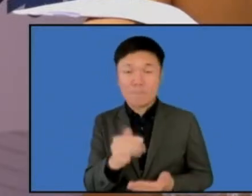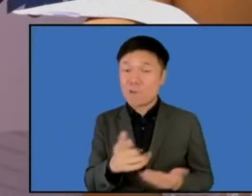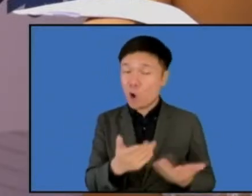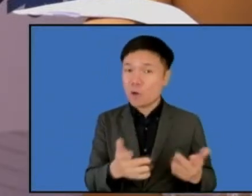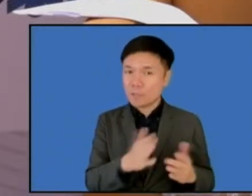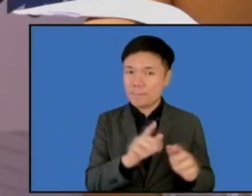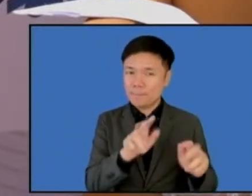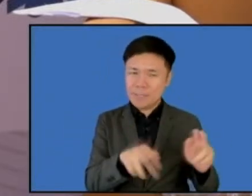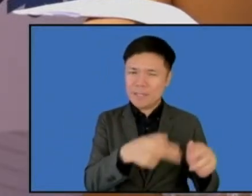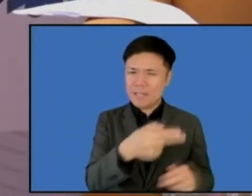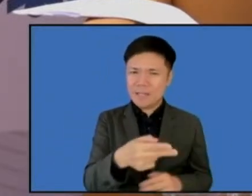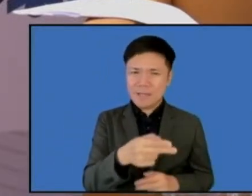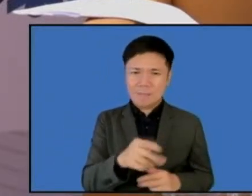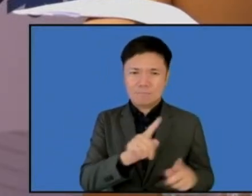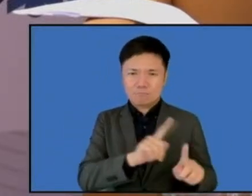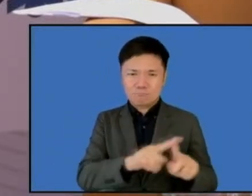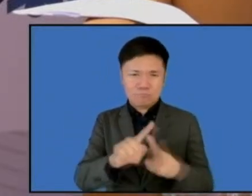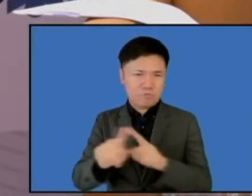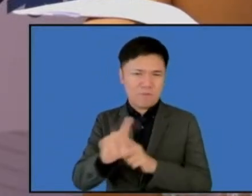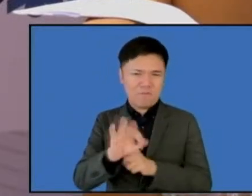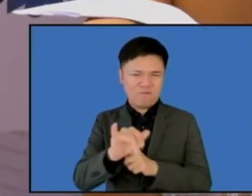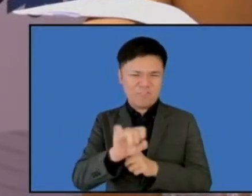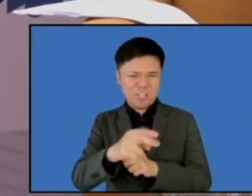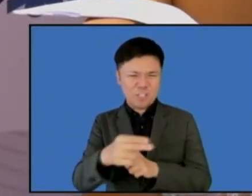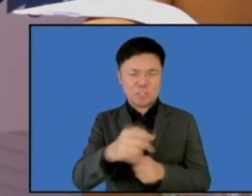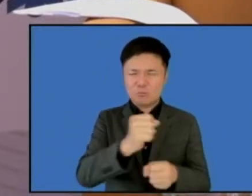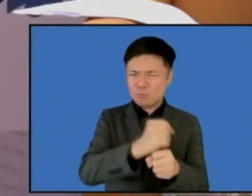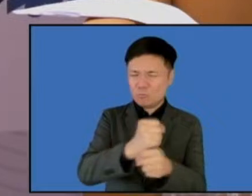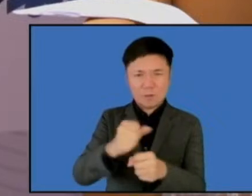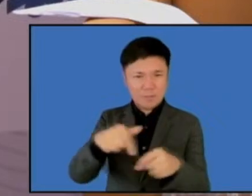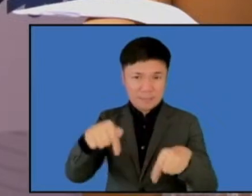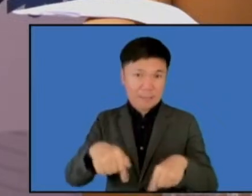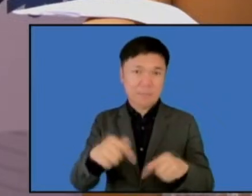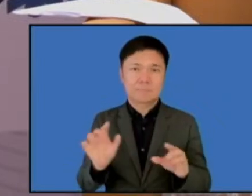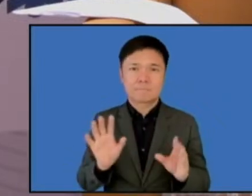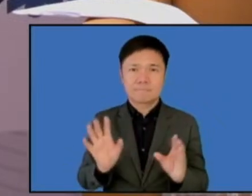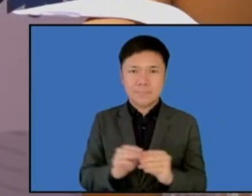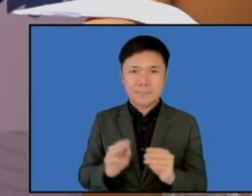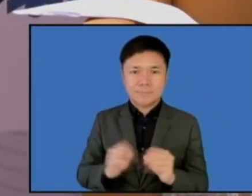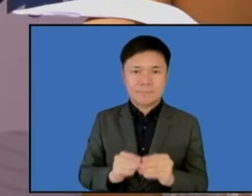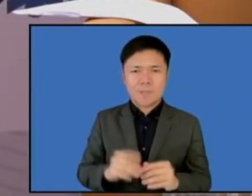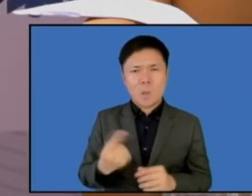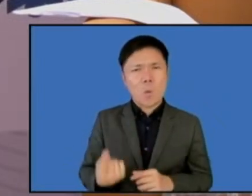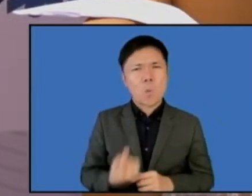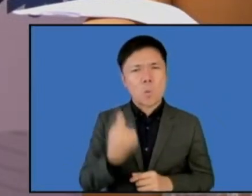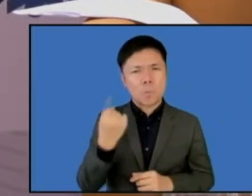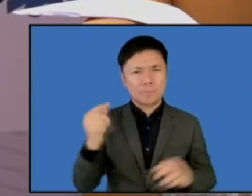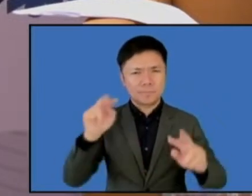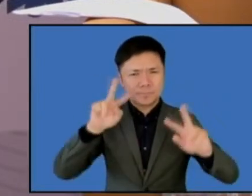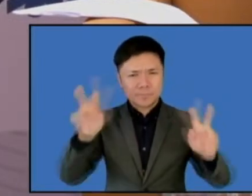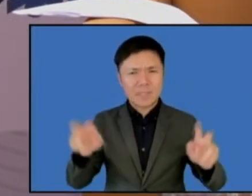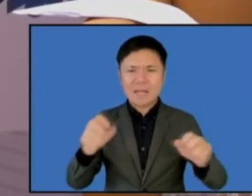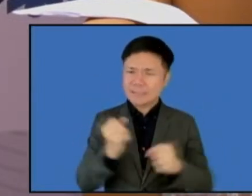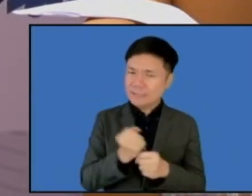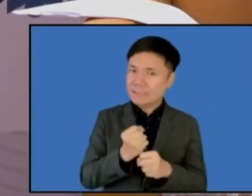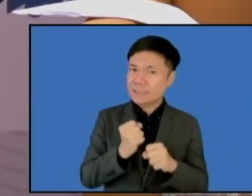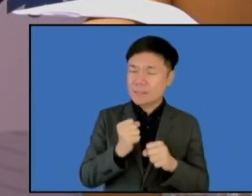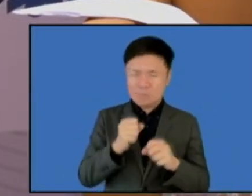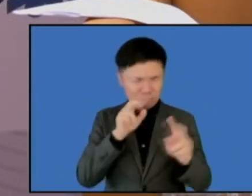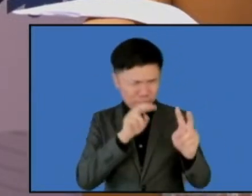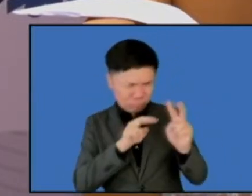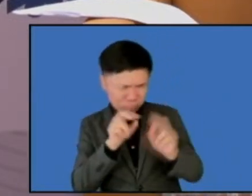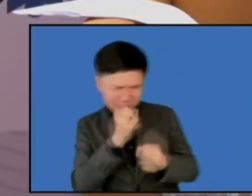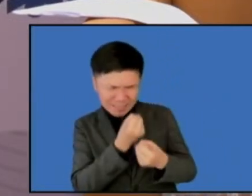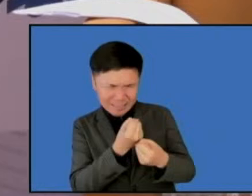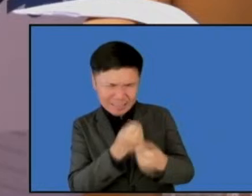consultations, one of the main concerns that came up was the securitized narrative state governments consistently tell